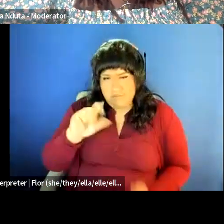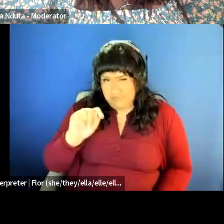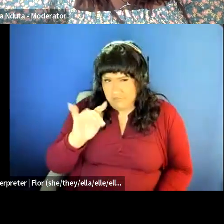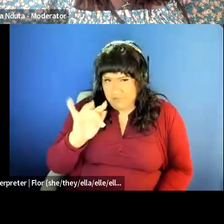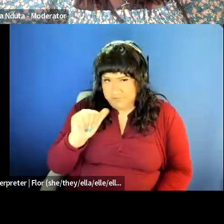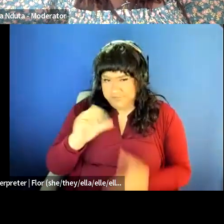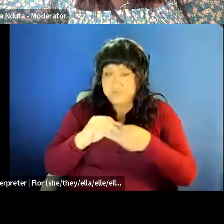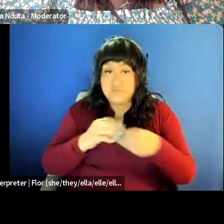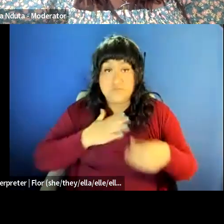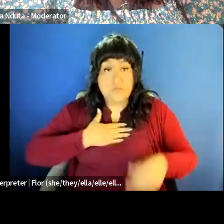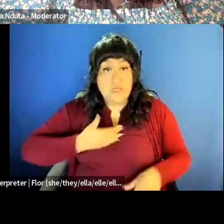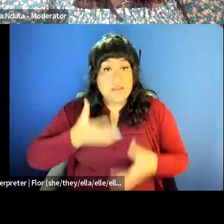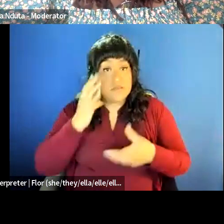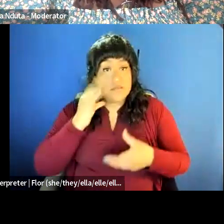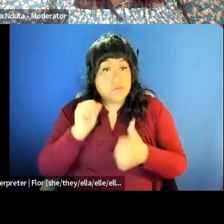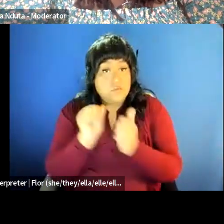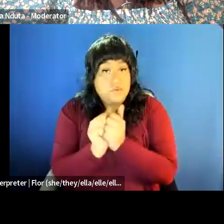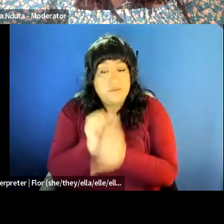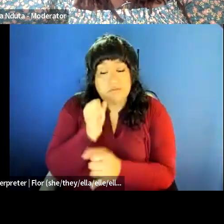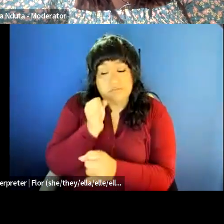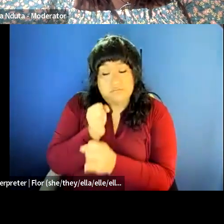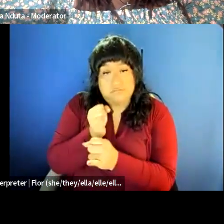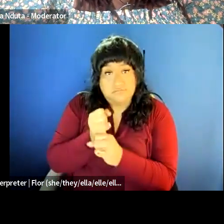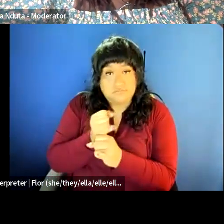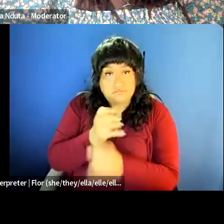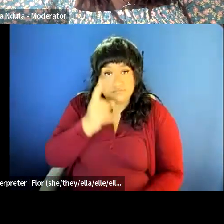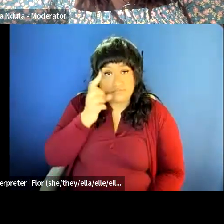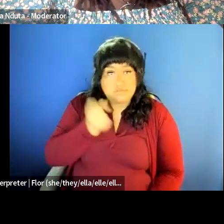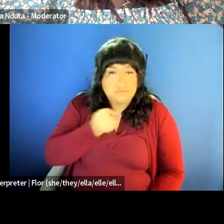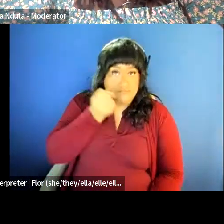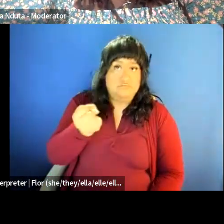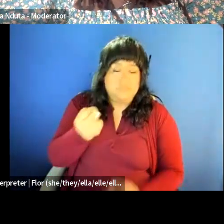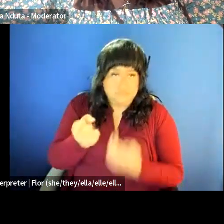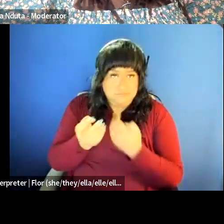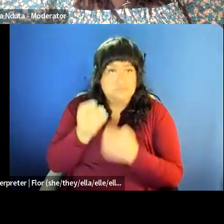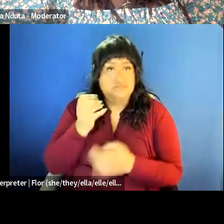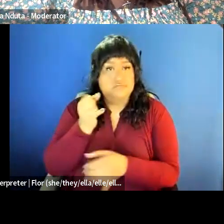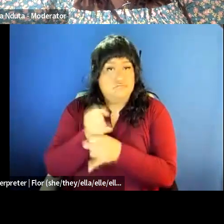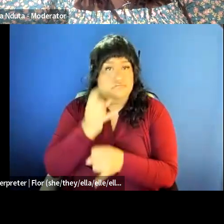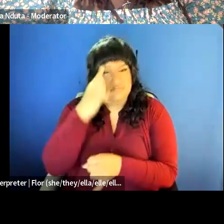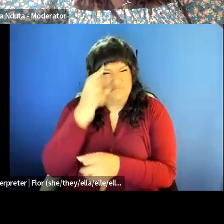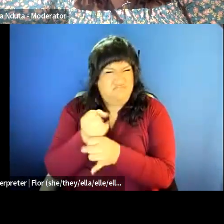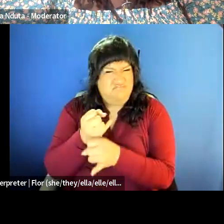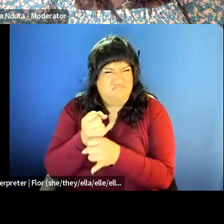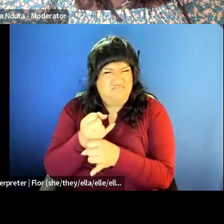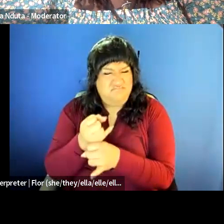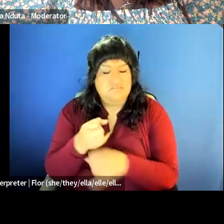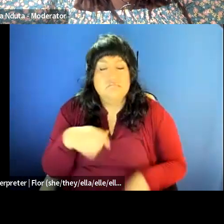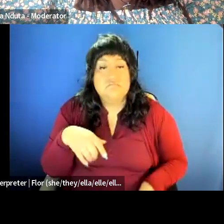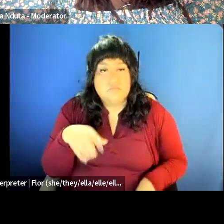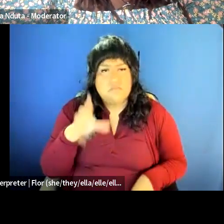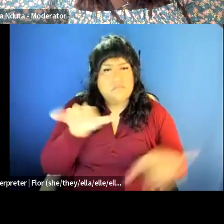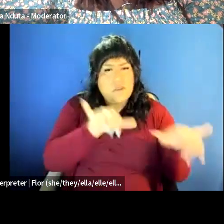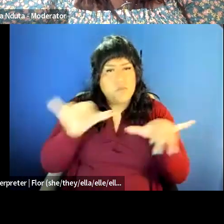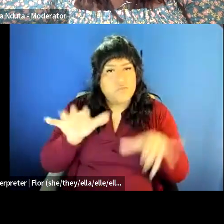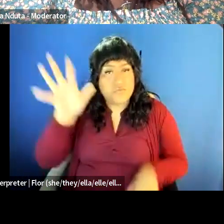with institutionalization was actually similar to your dad. I thought that because I was trained